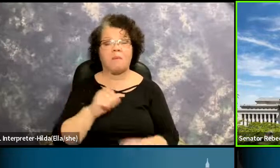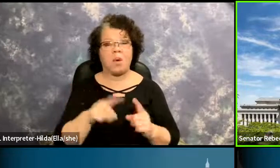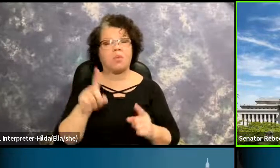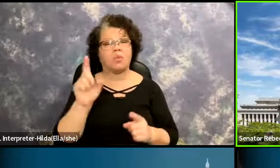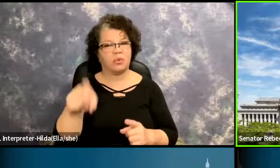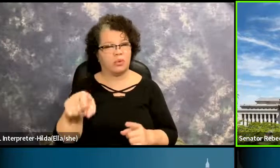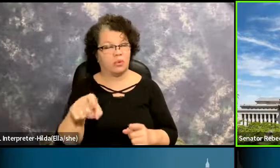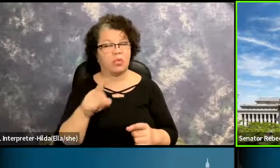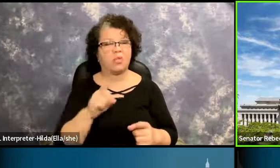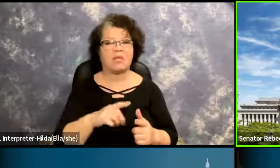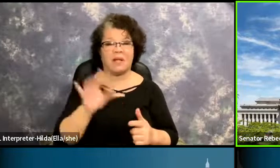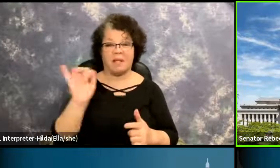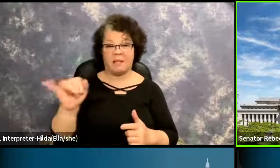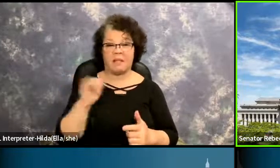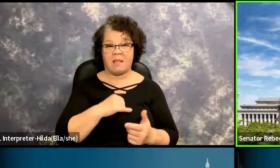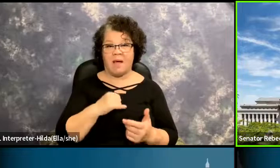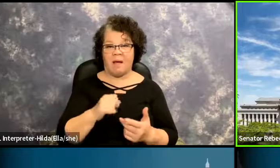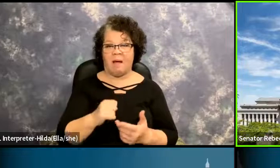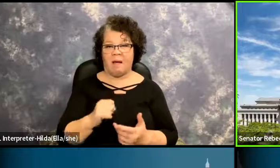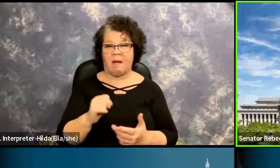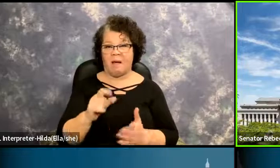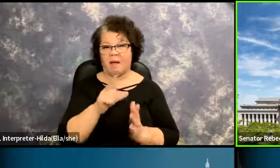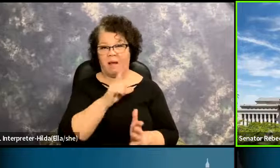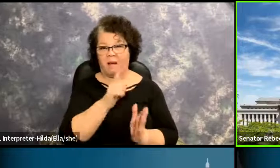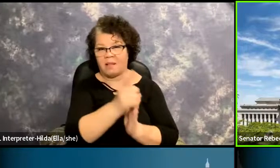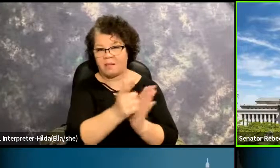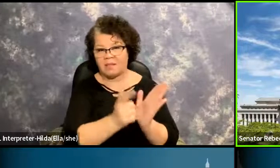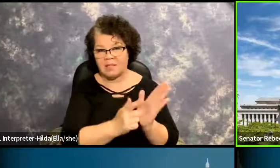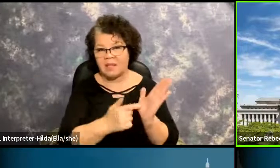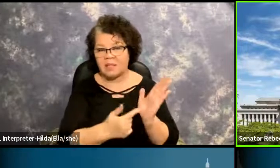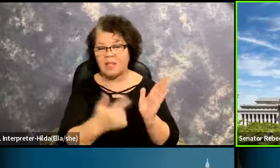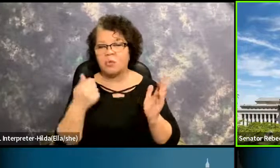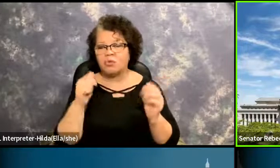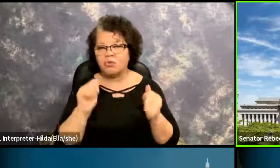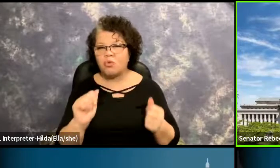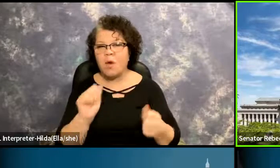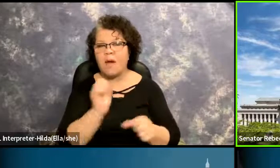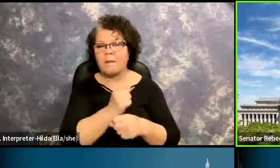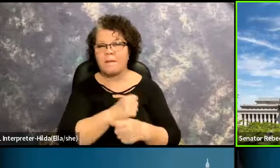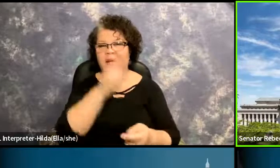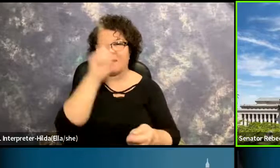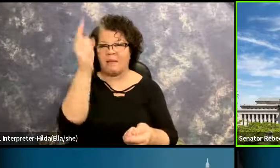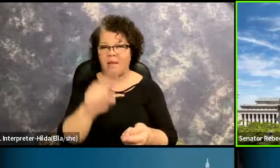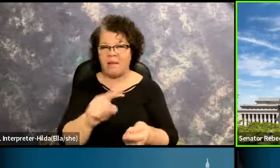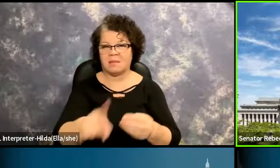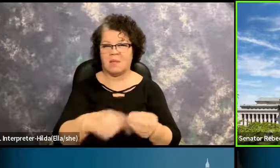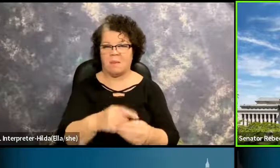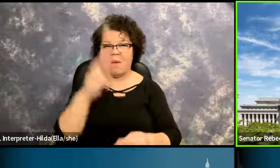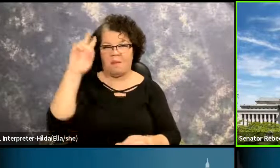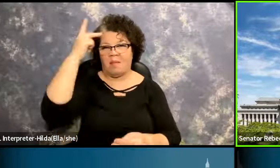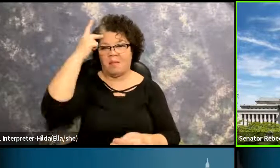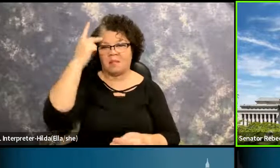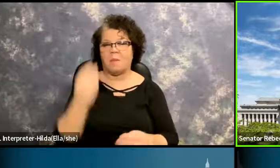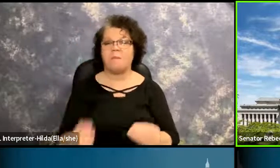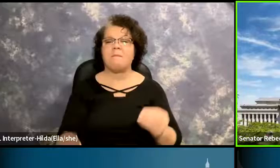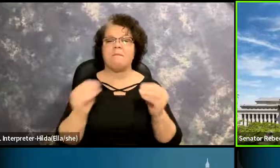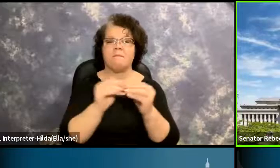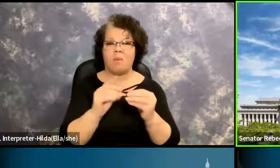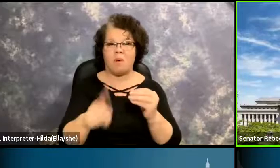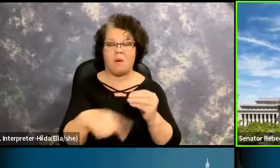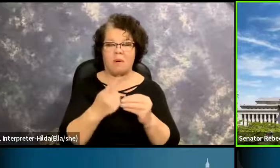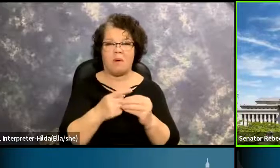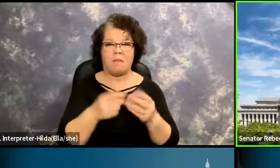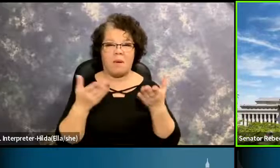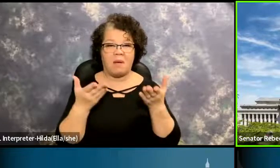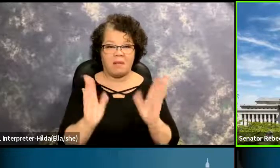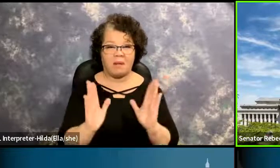That piece of legislation begins to try to make it less about politics and more about letting people